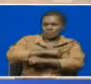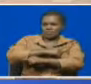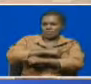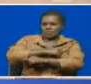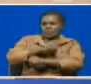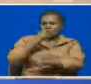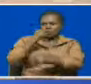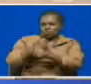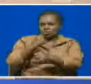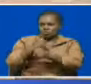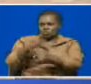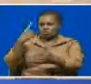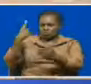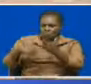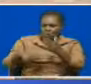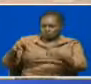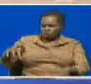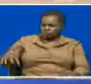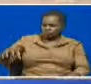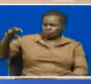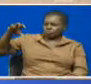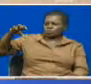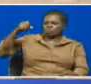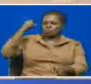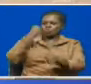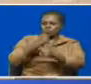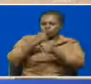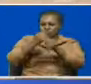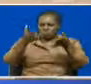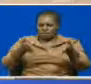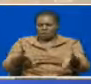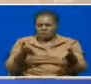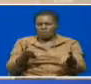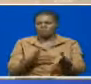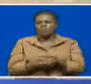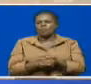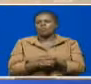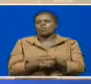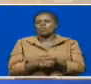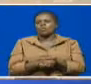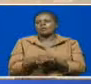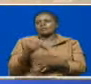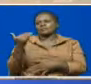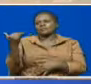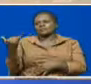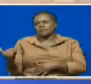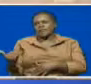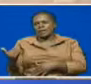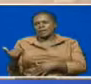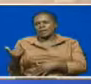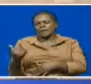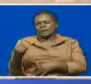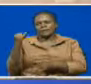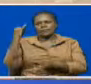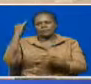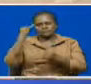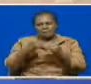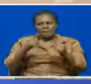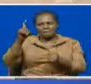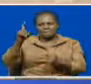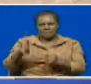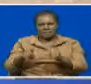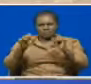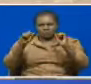be doing what the adults today are doing. And the child ultimately must